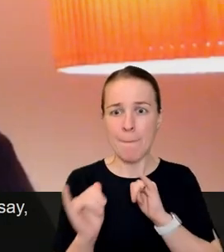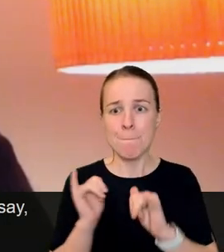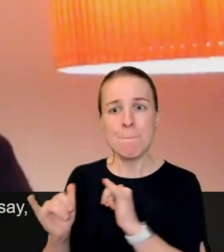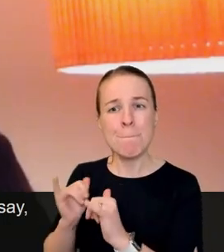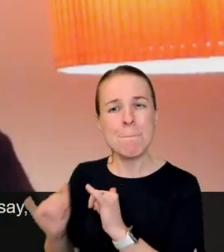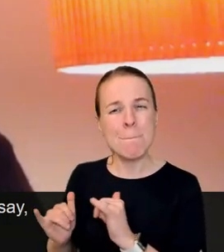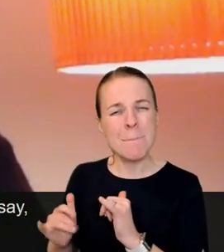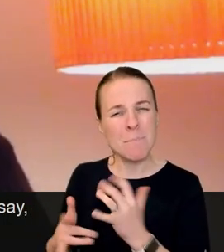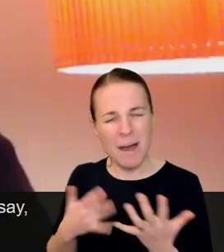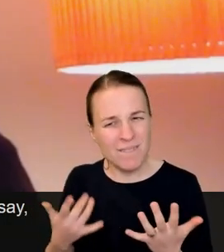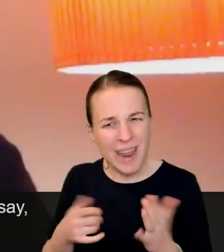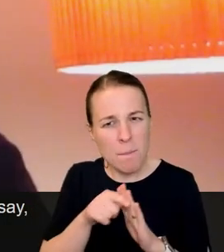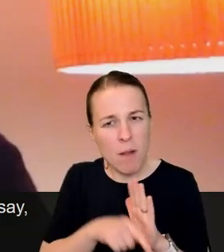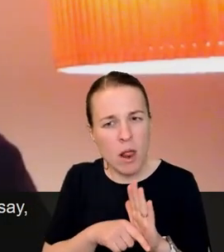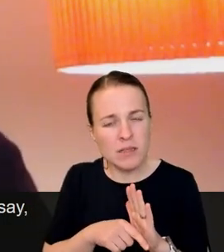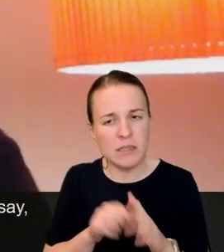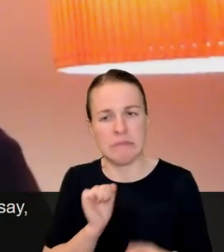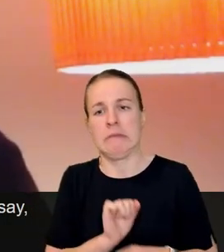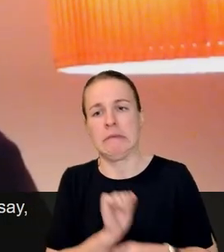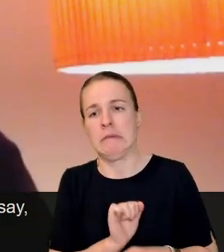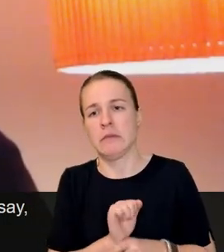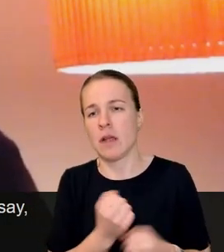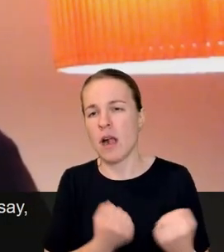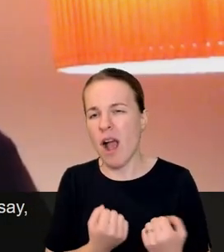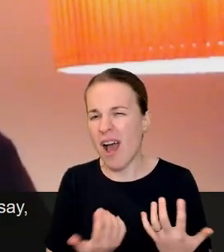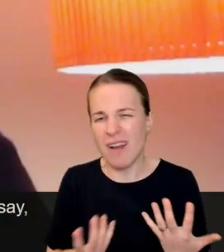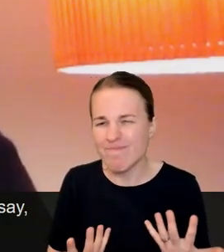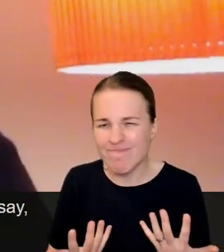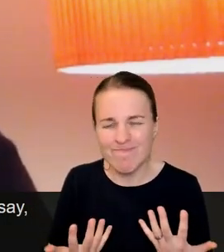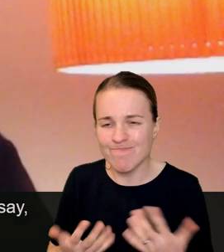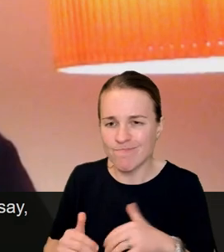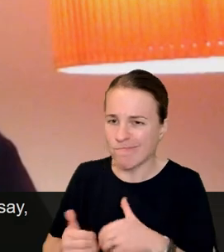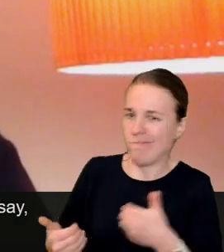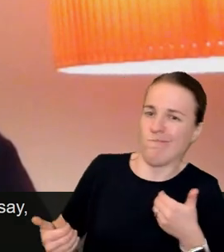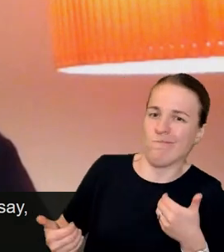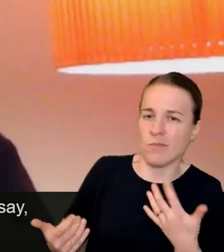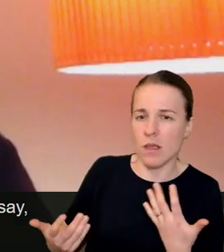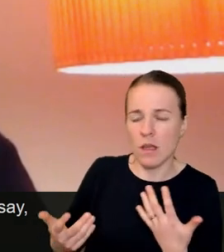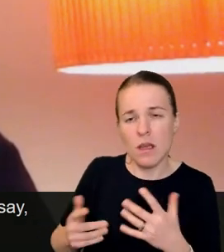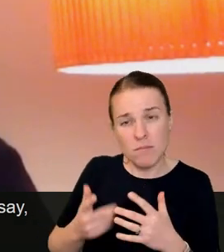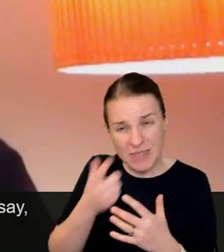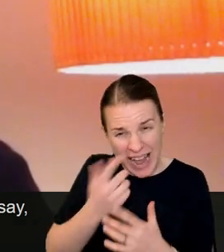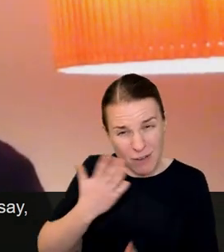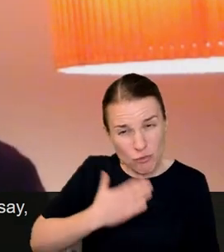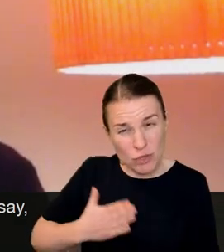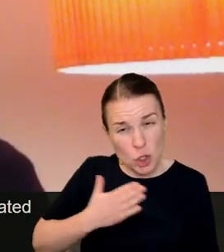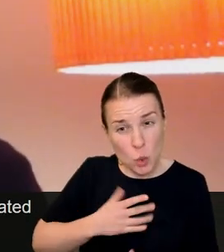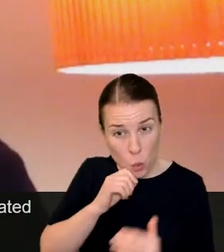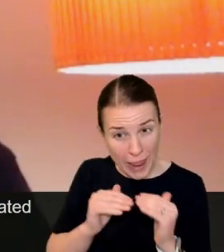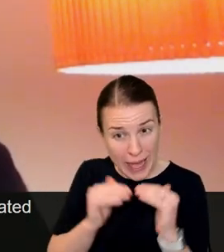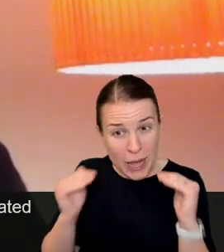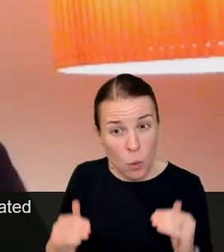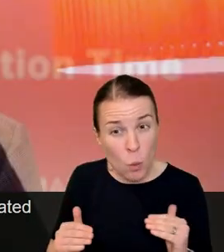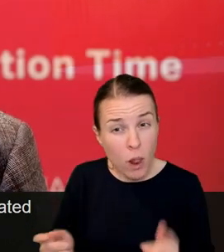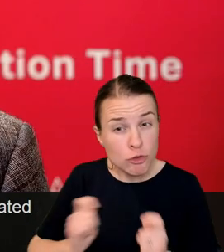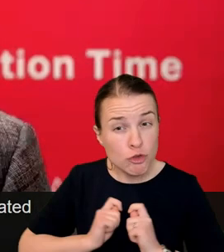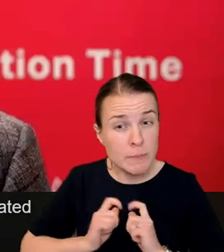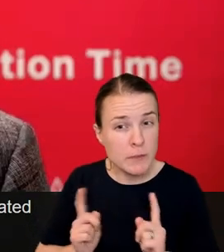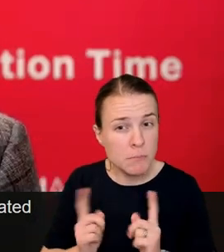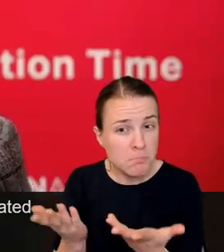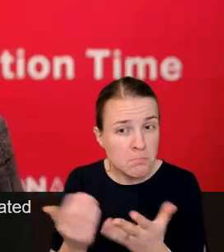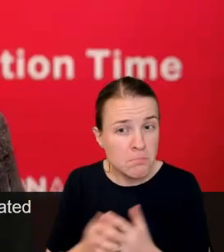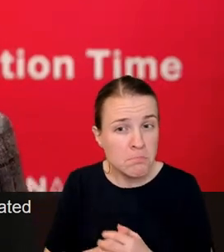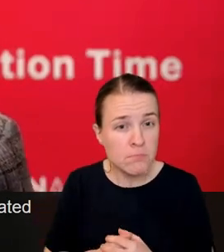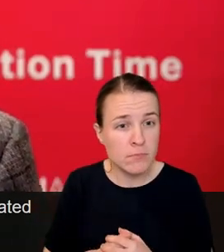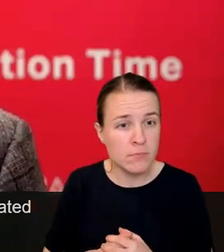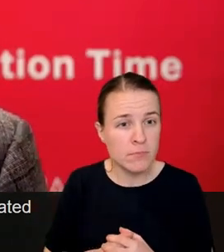policies. What assurances can you give that we will be treated as equals? Thank you. Thank you, Jill,